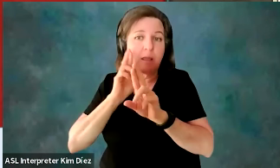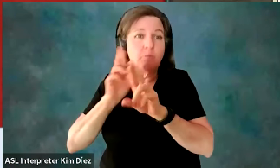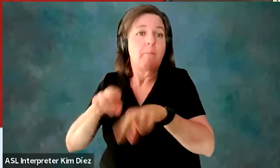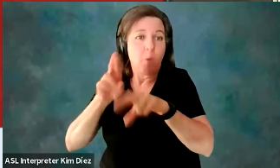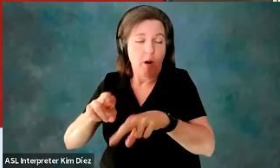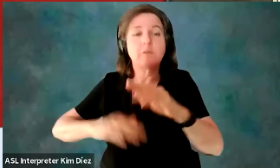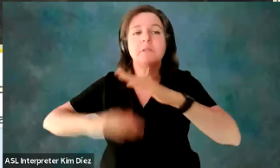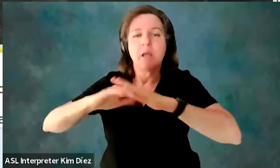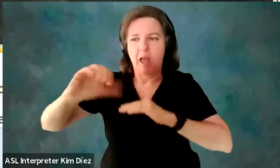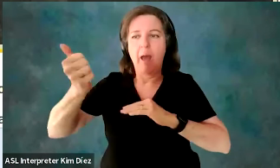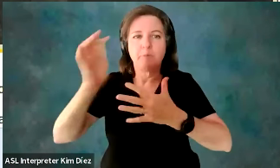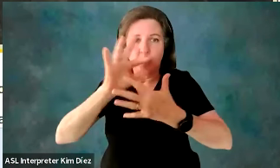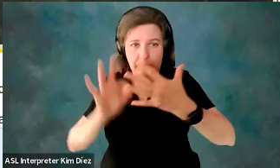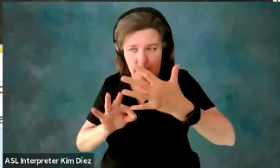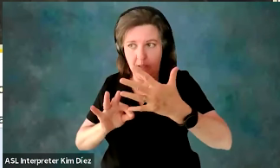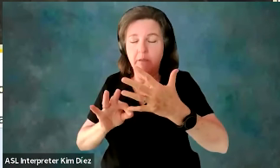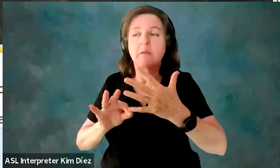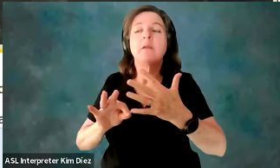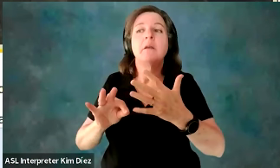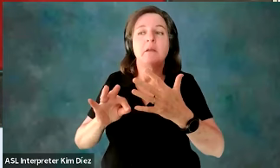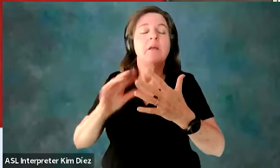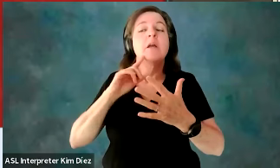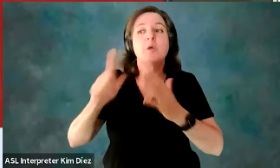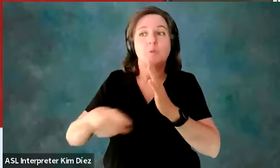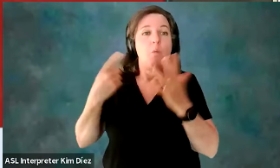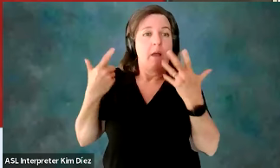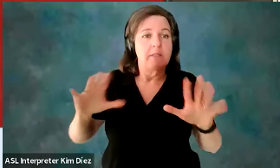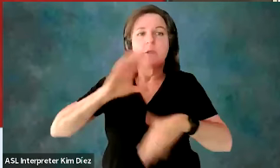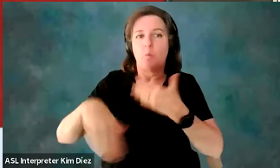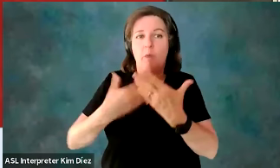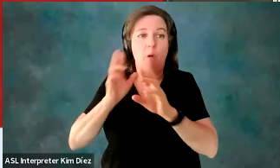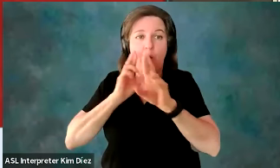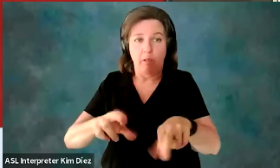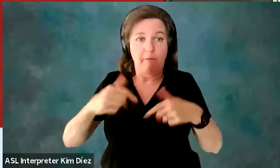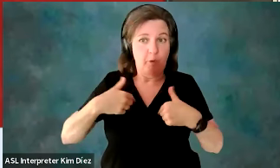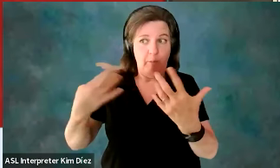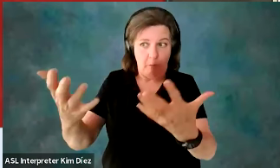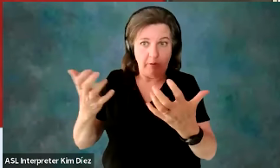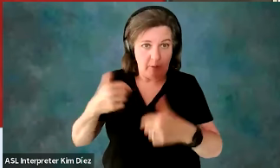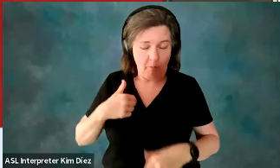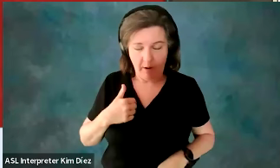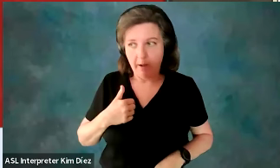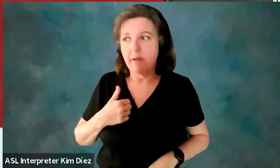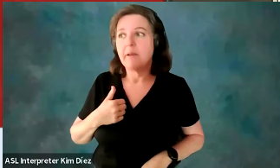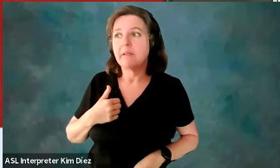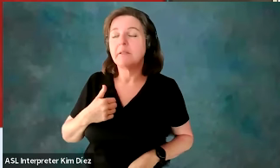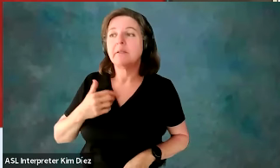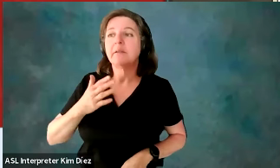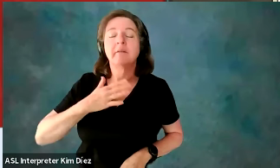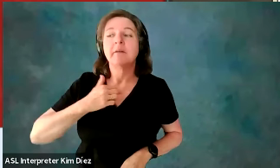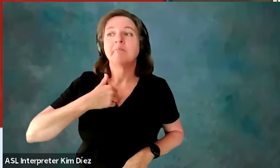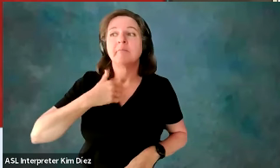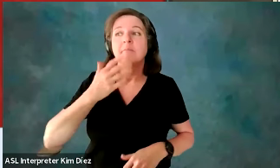options. Once I am done with all of the reports that I would like, and I am interested